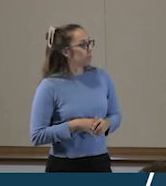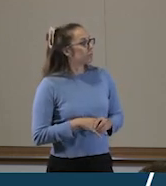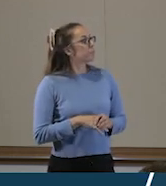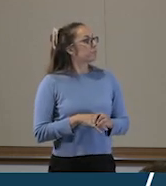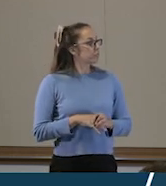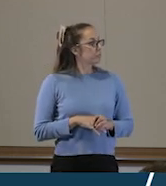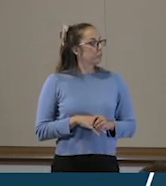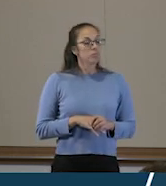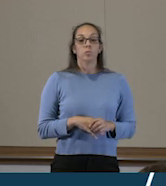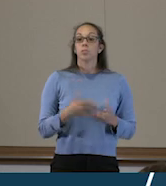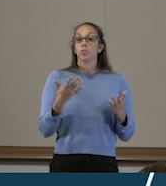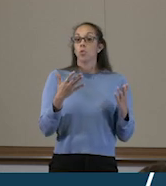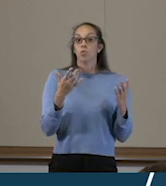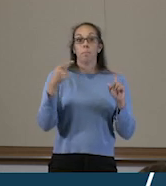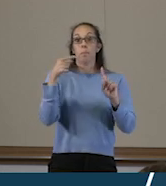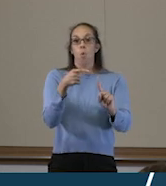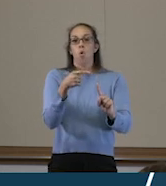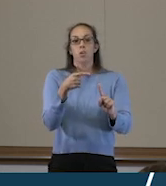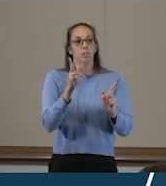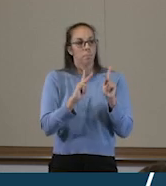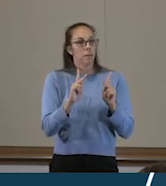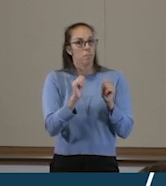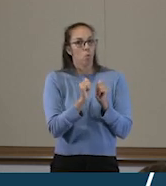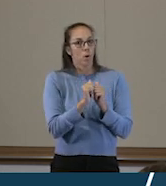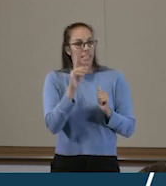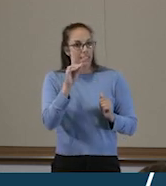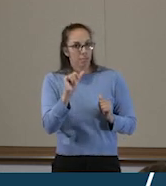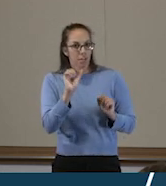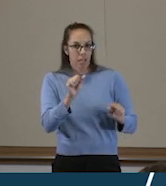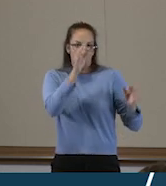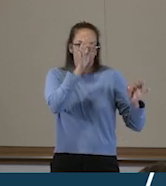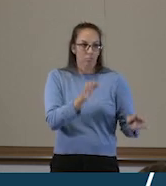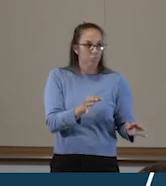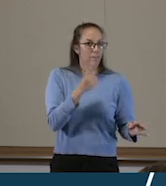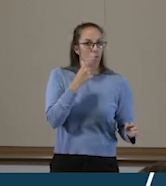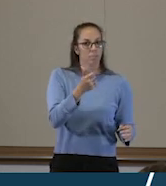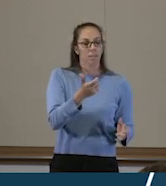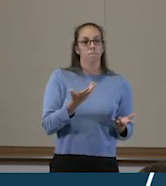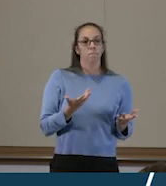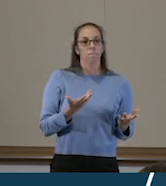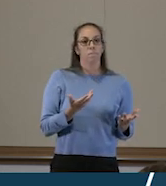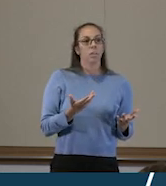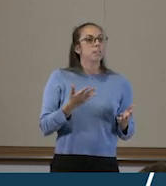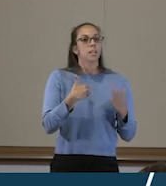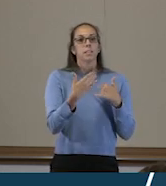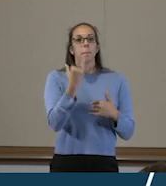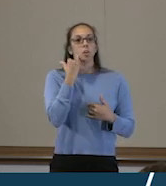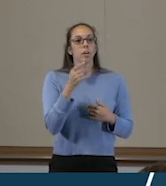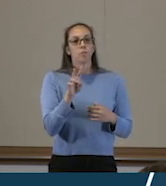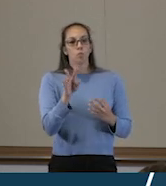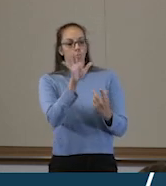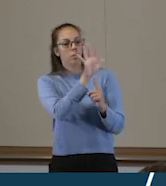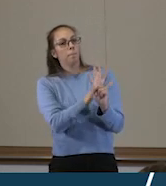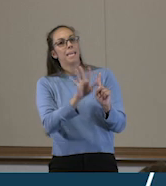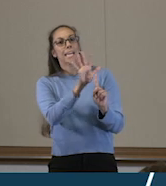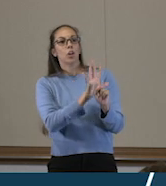make choices to the extent they are able, even if it looks different than what you may have